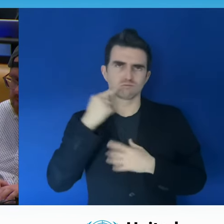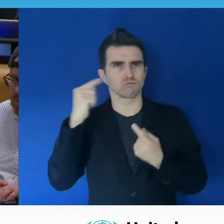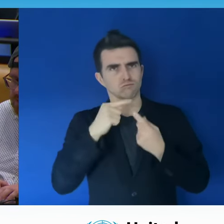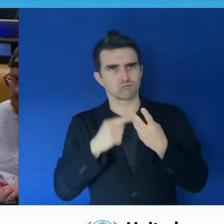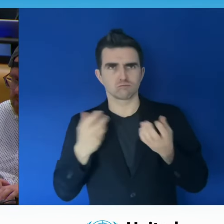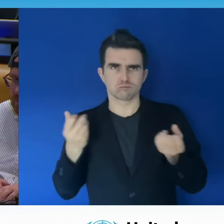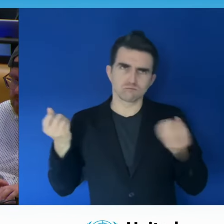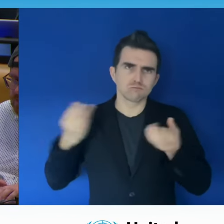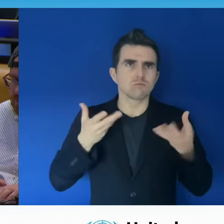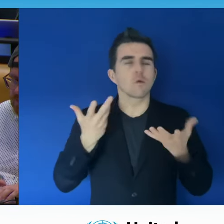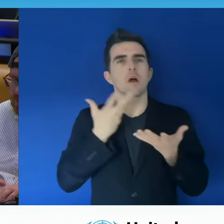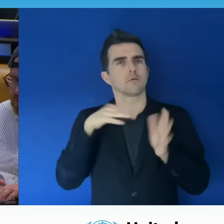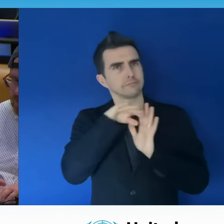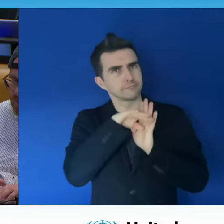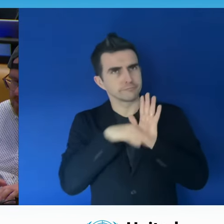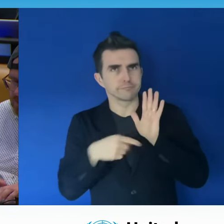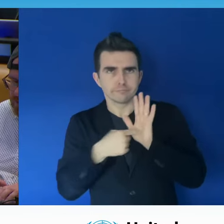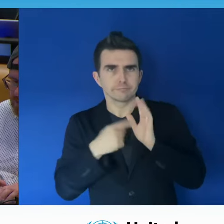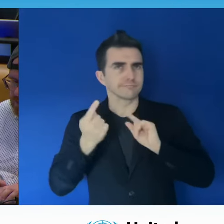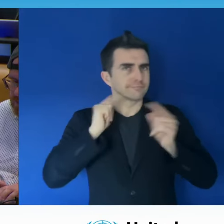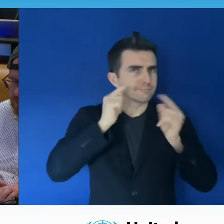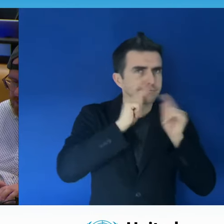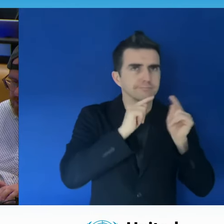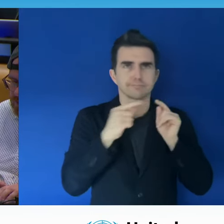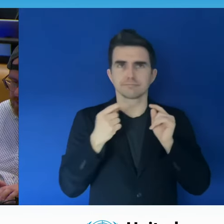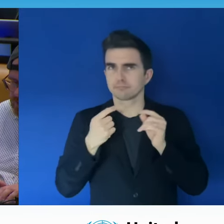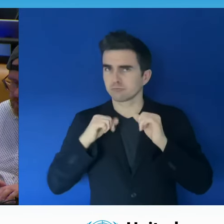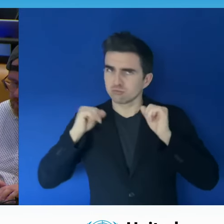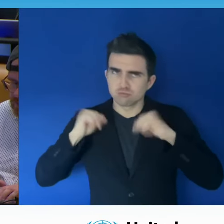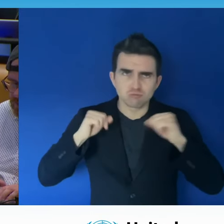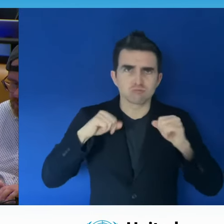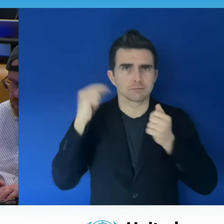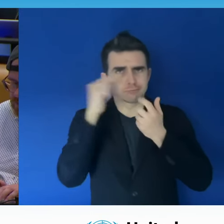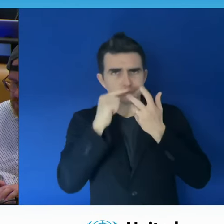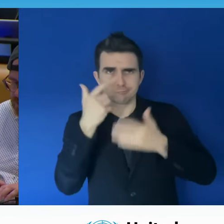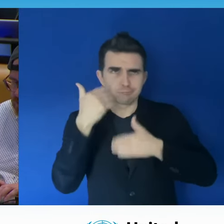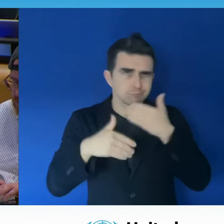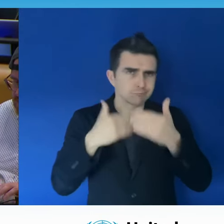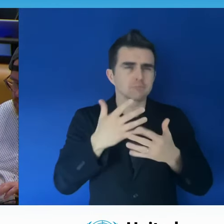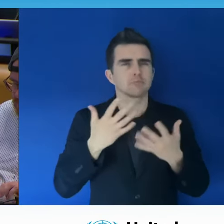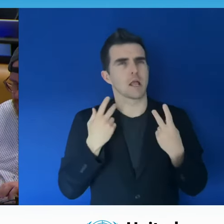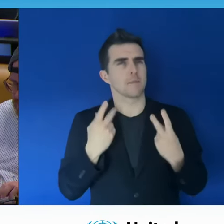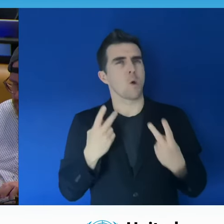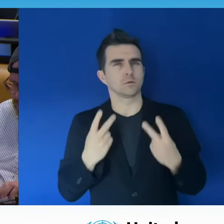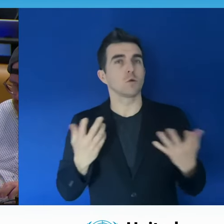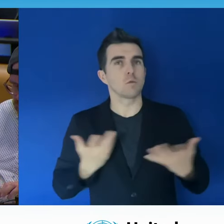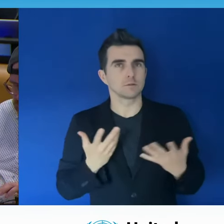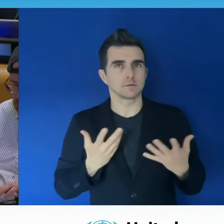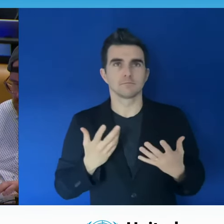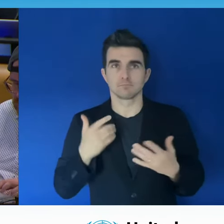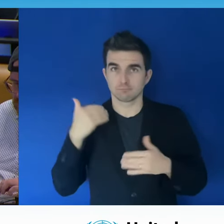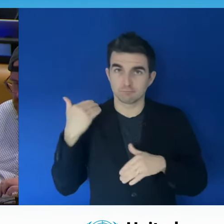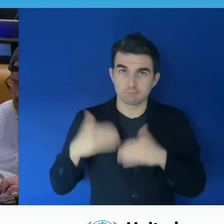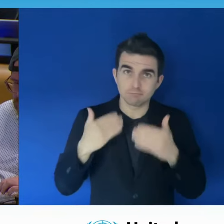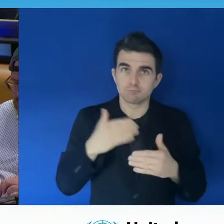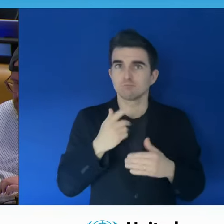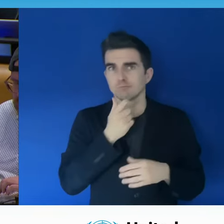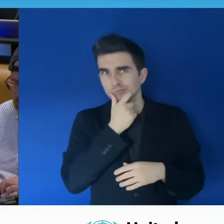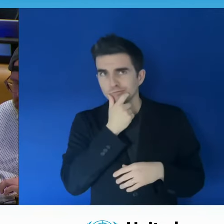There's an important challenge when it comes to caregiving. A large percentage of women who say that they do not work or